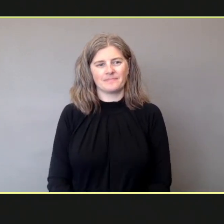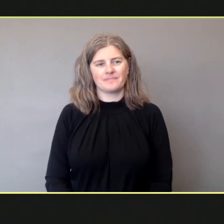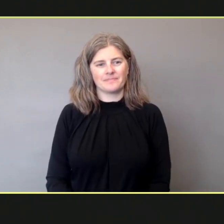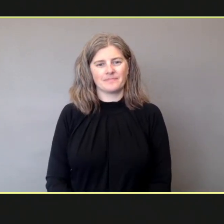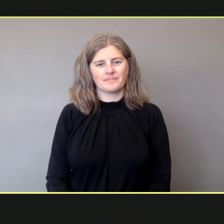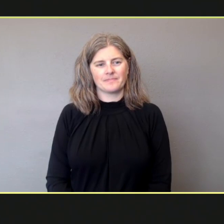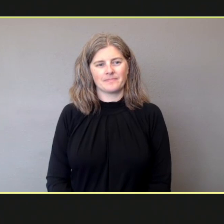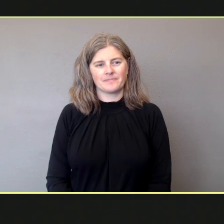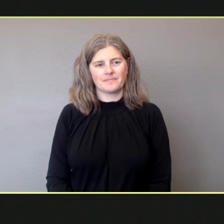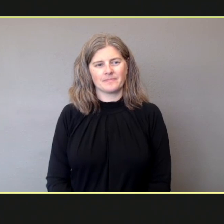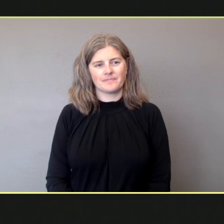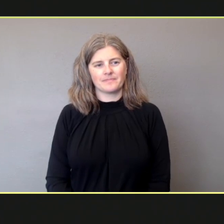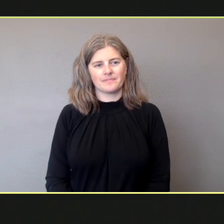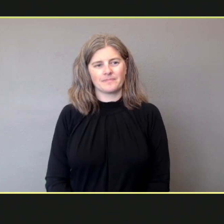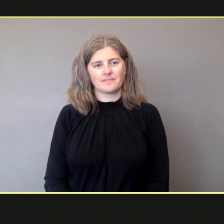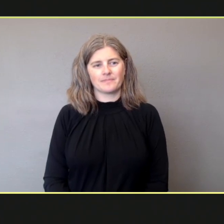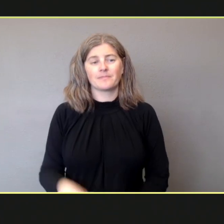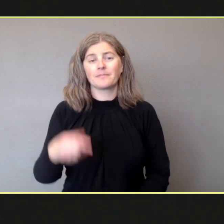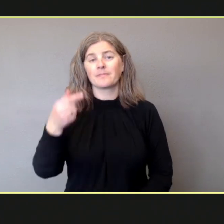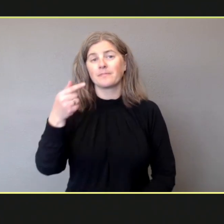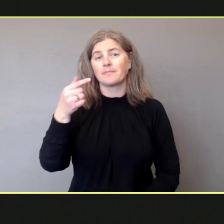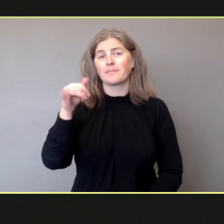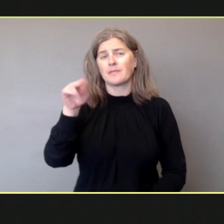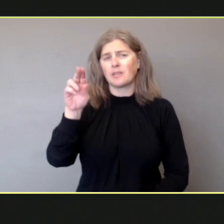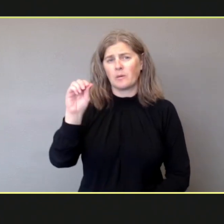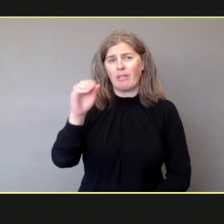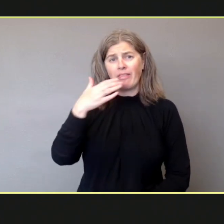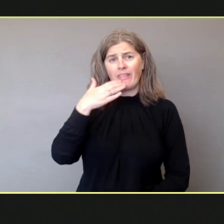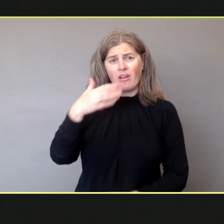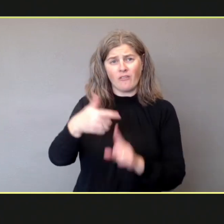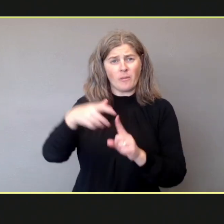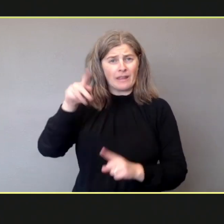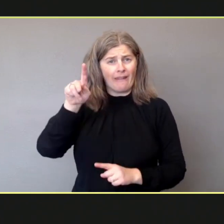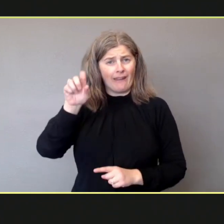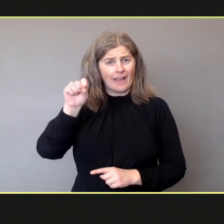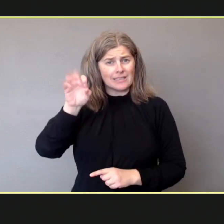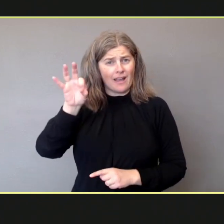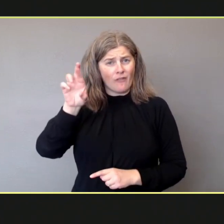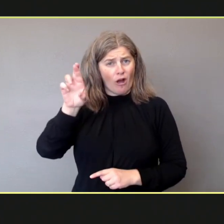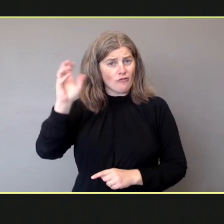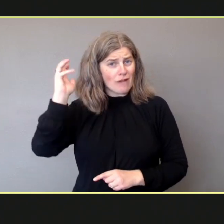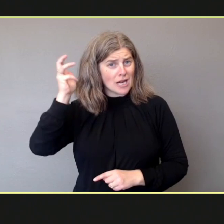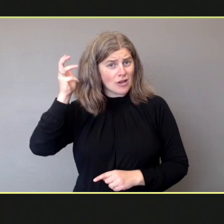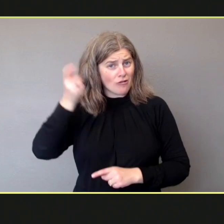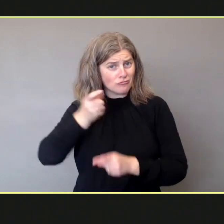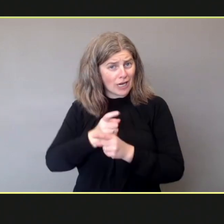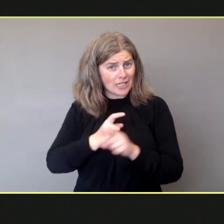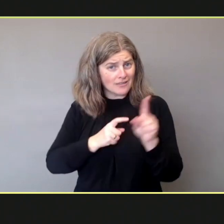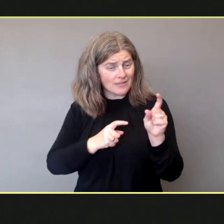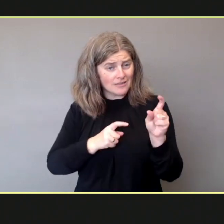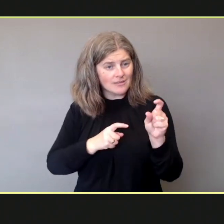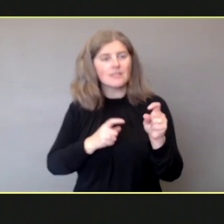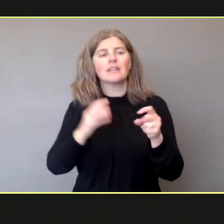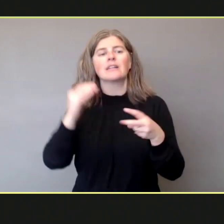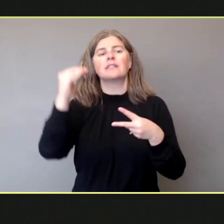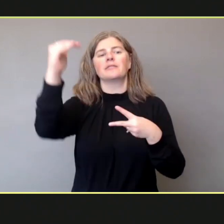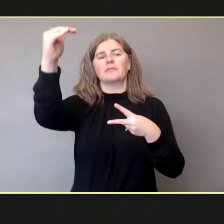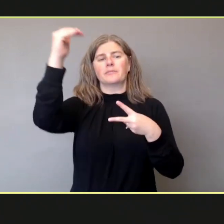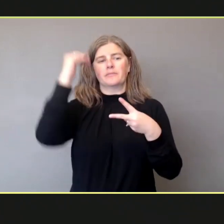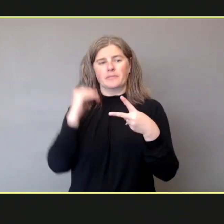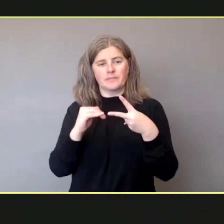All right, thank you, Gino. Gino is, I believe, from KSFR Radio. And now we'll go